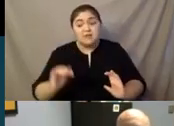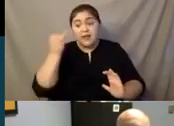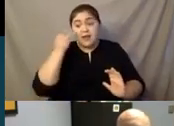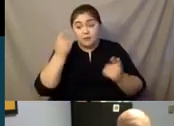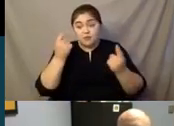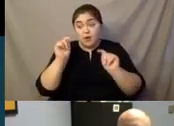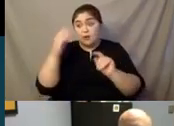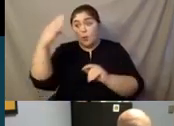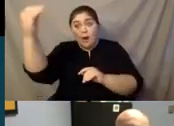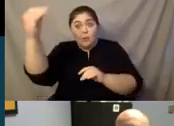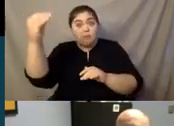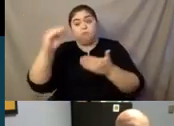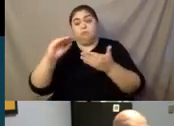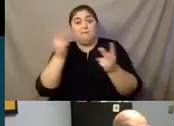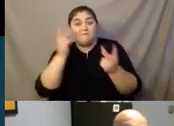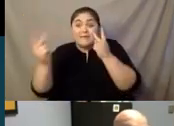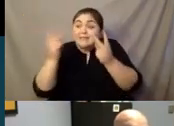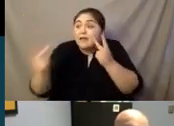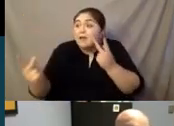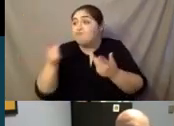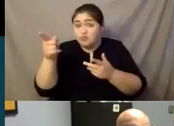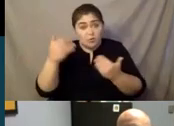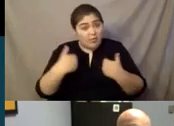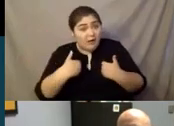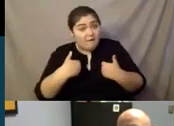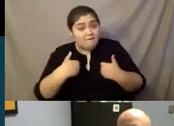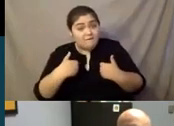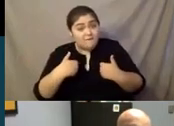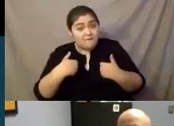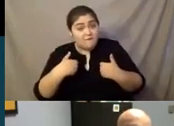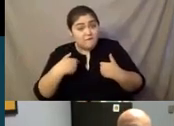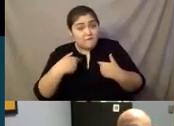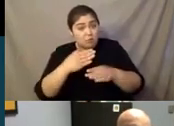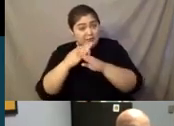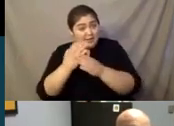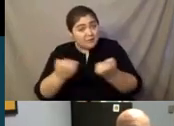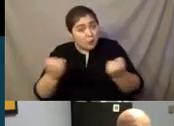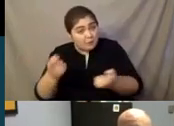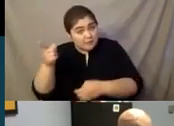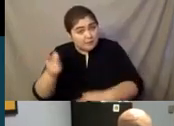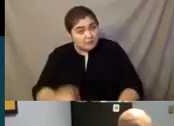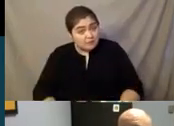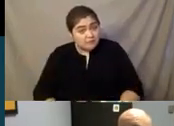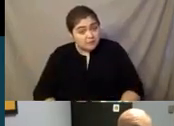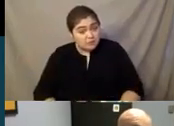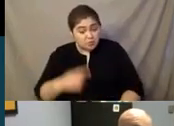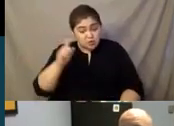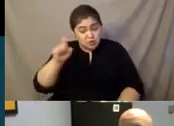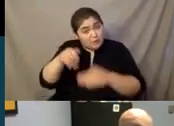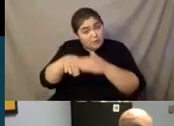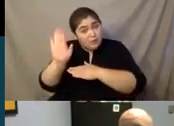out and visit with them, do they have protective equipment? Should we be going into their